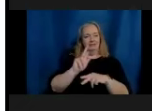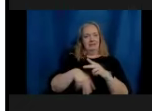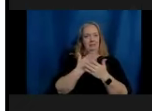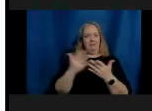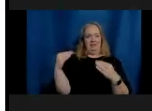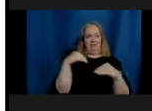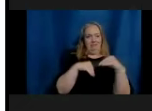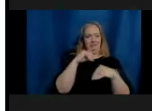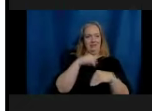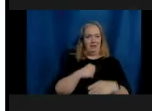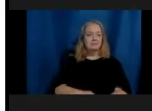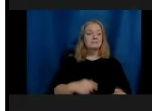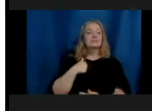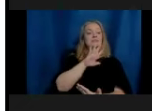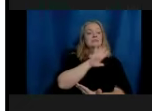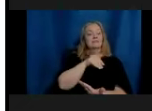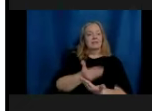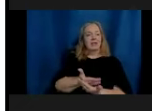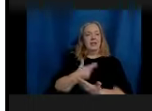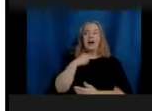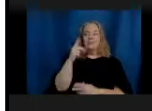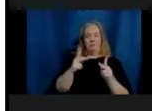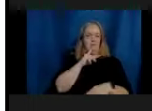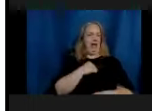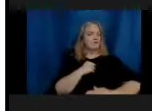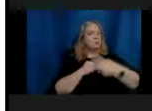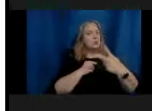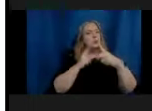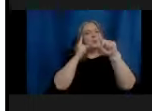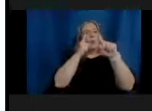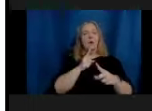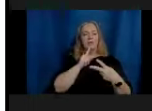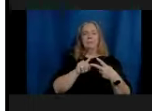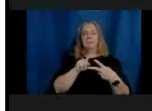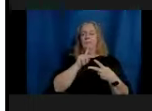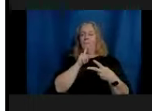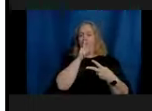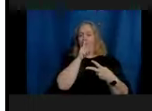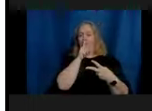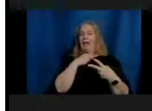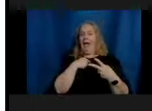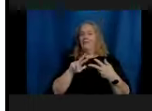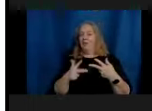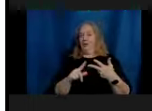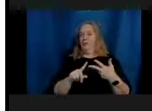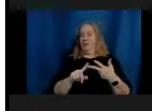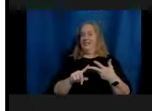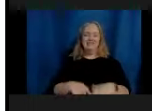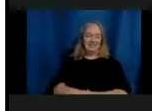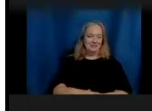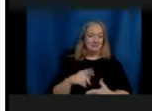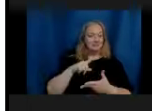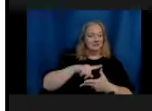So when I came here, I kept telling people I had 2 goals. Really, it was 3 goals. Let's be honest. And the